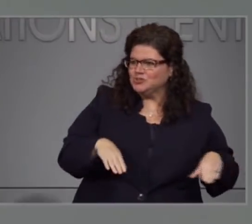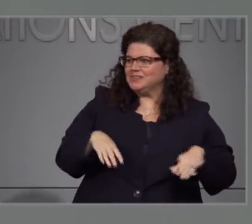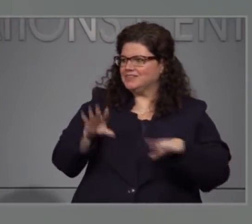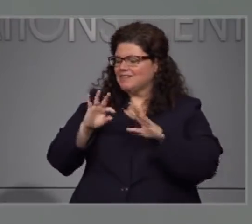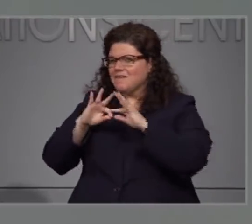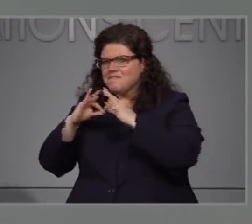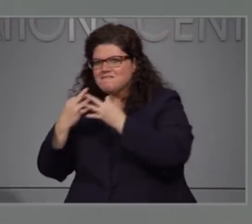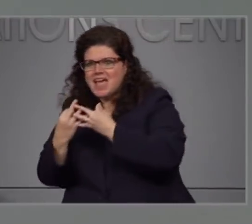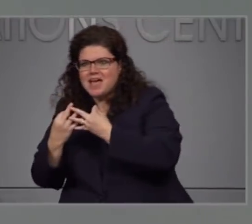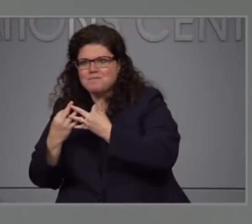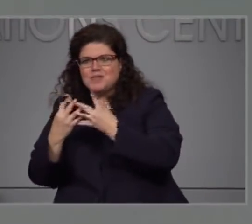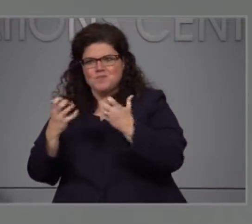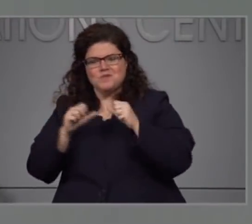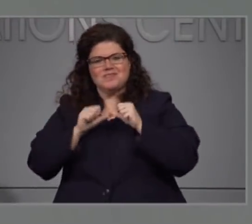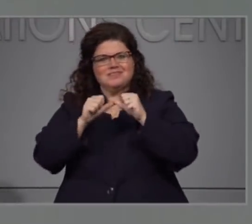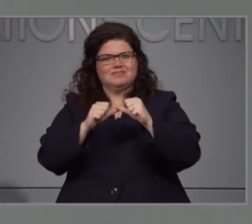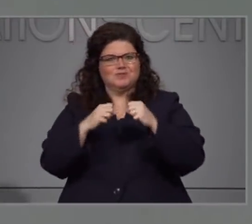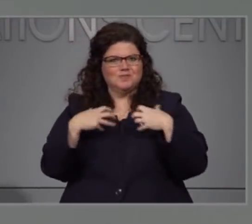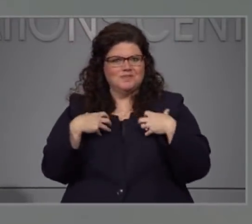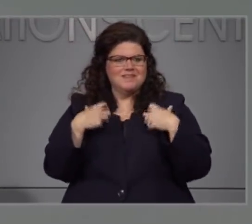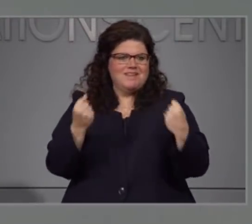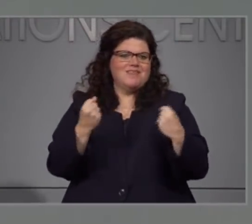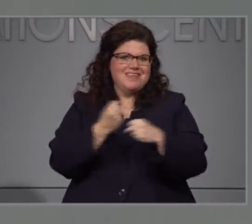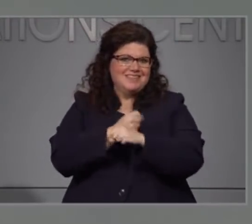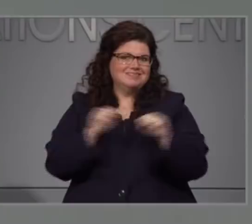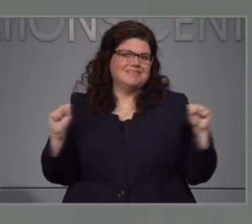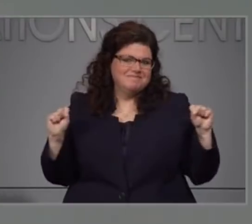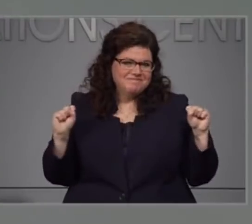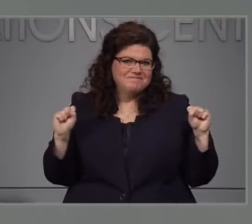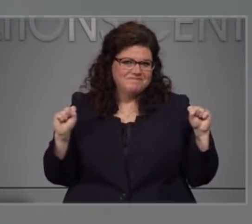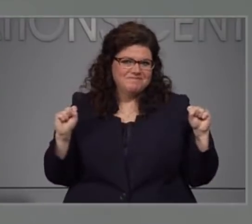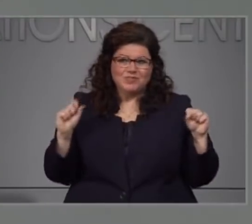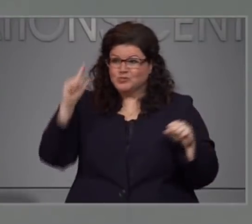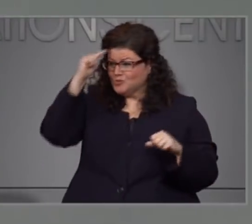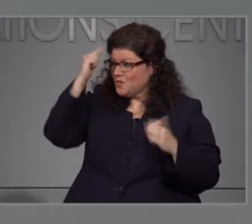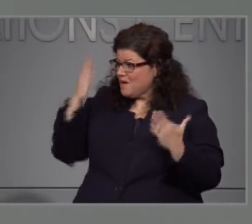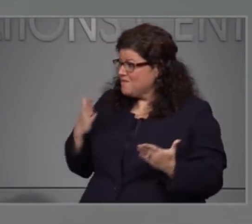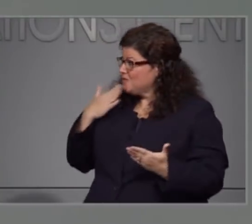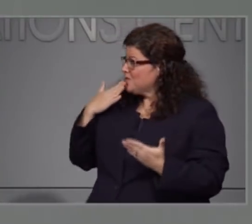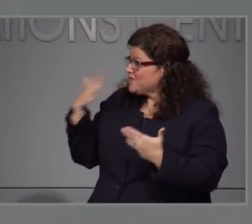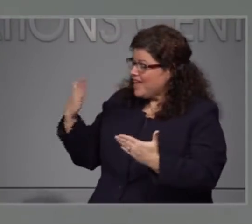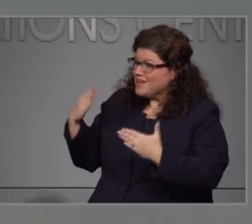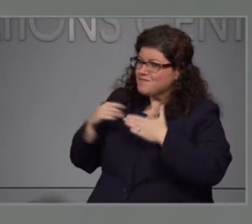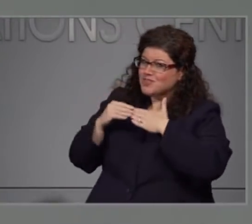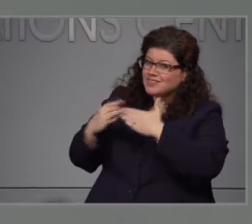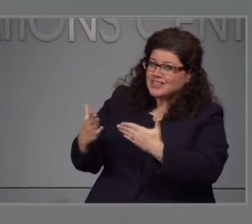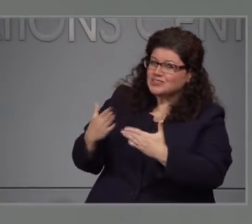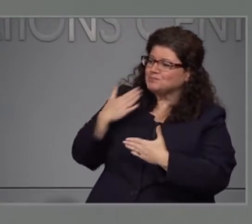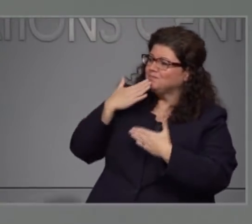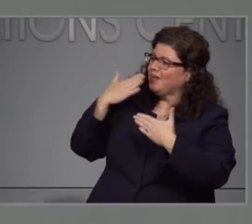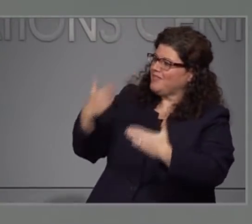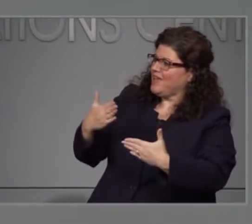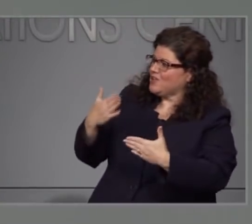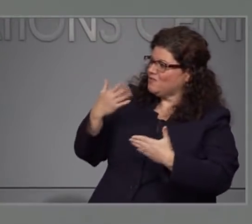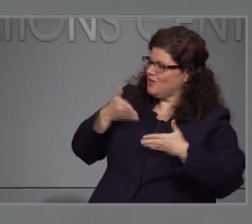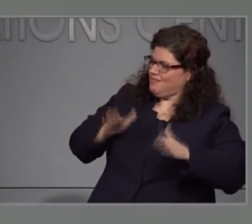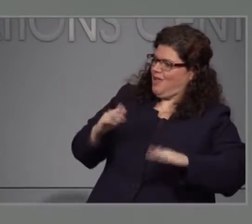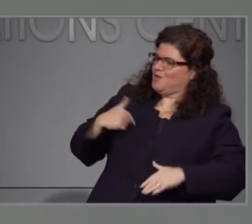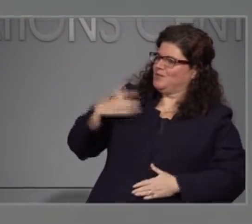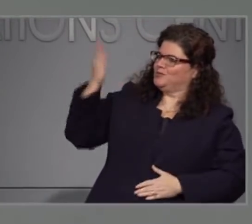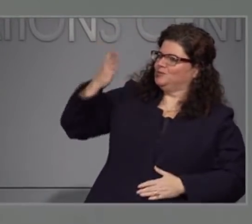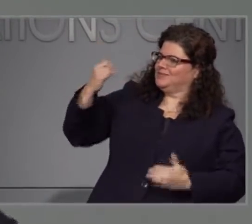ones healthy and safe. So, Governor, again, thank you for your leadership and for the opportunity to speak here today.